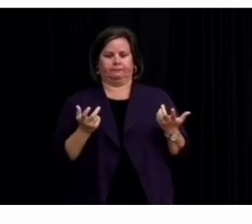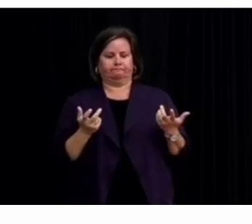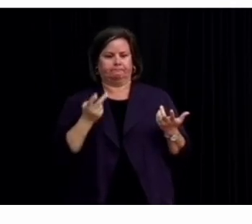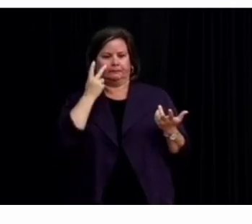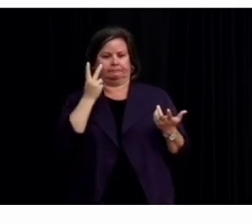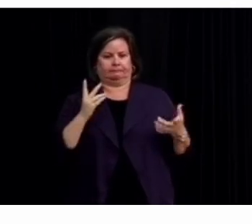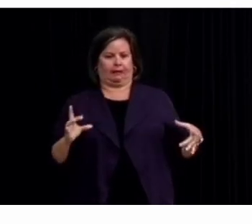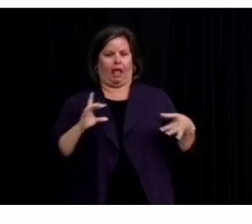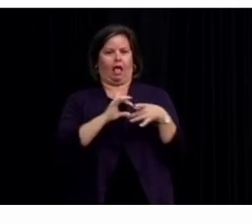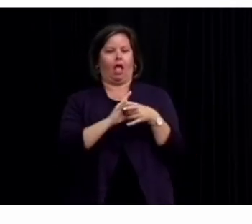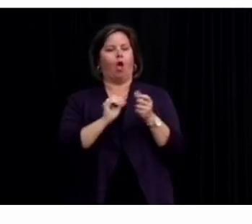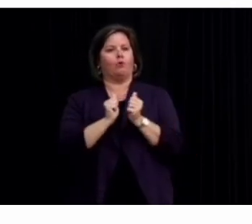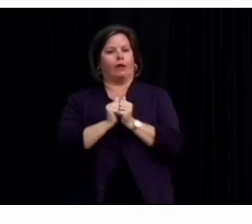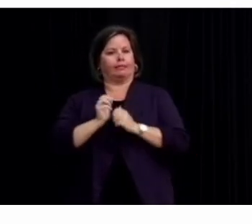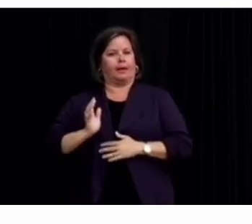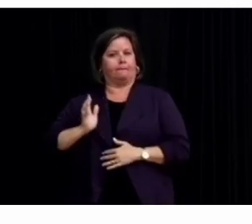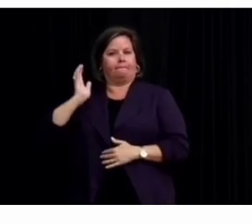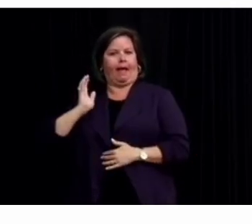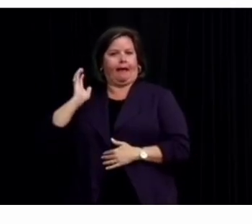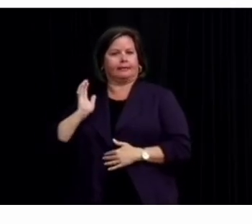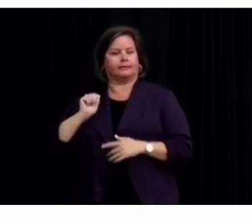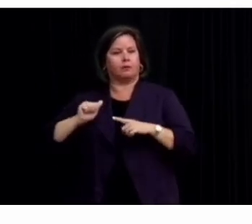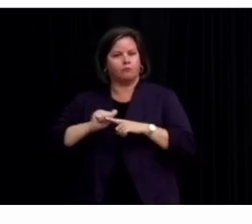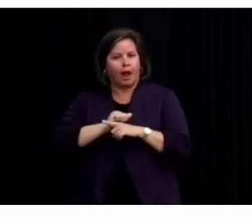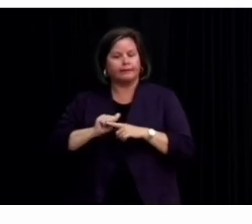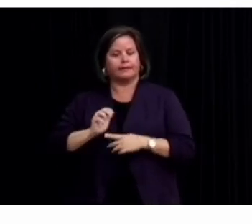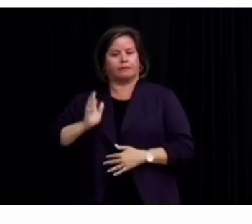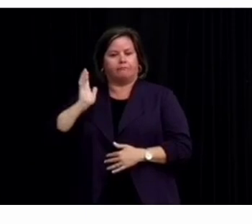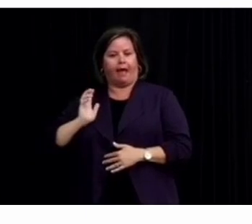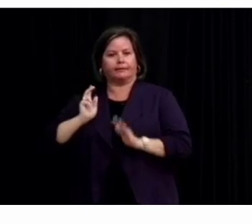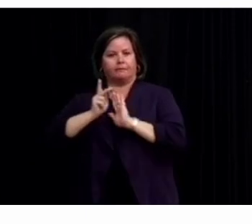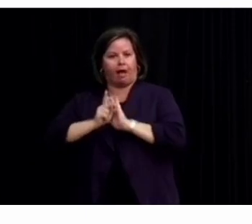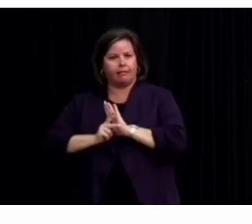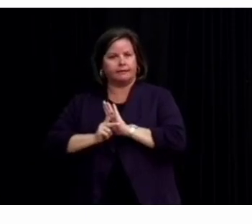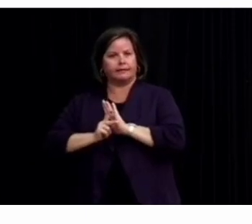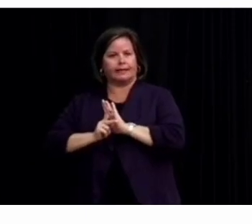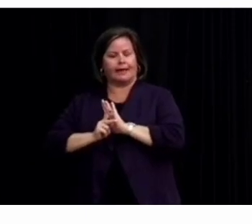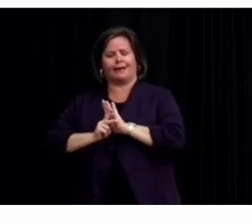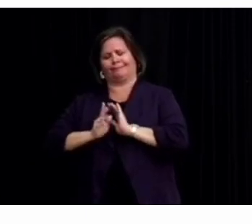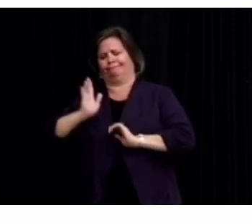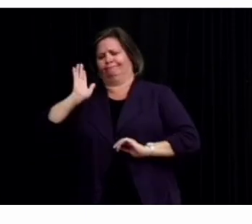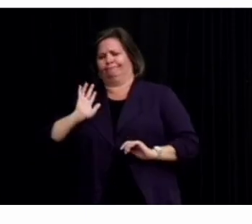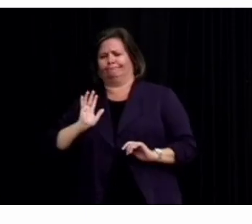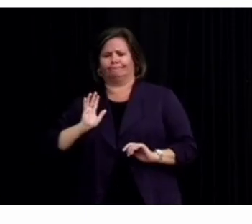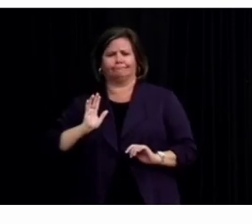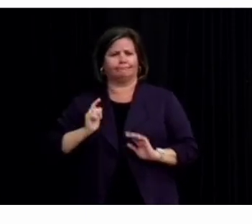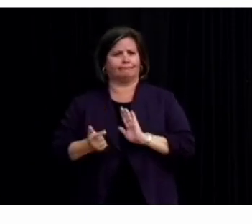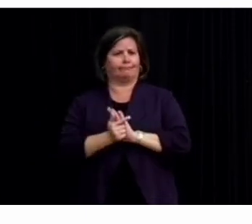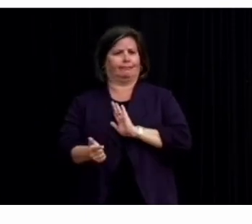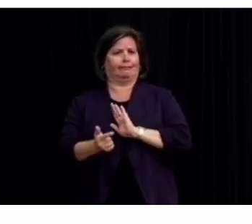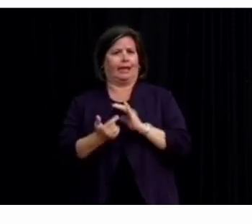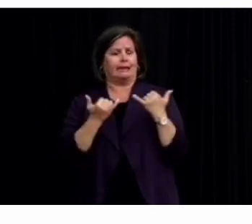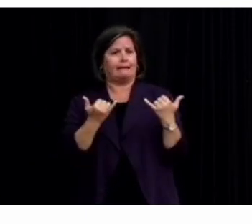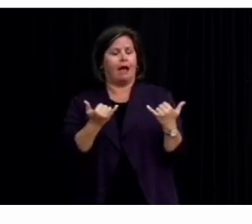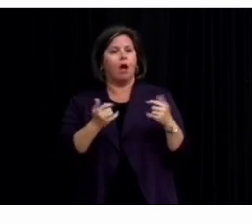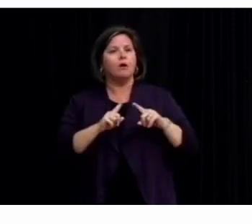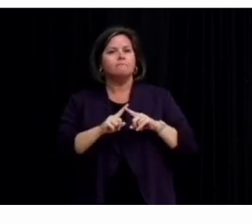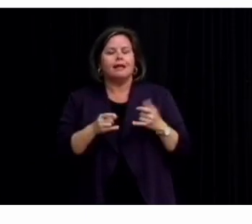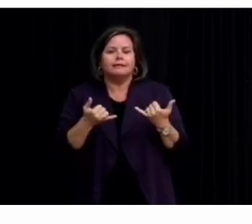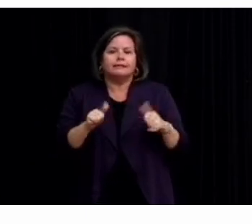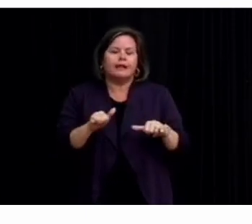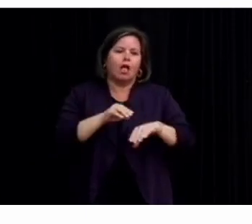between these past practices and policies that have since been outlawed, but understand that they are